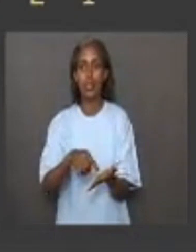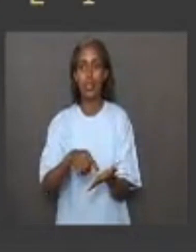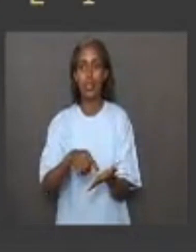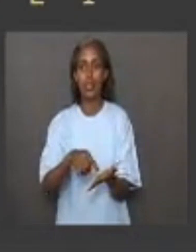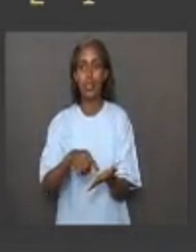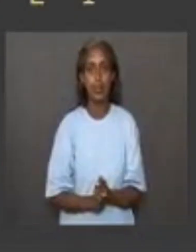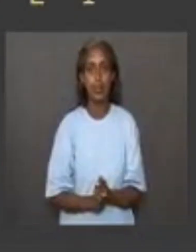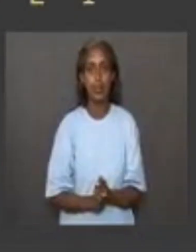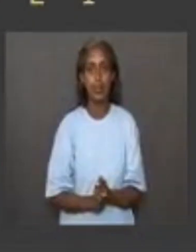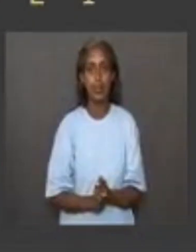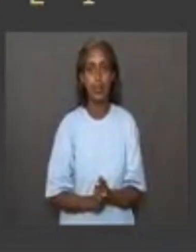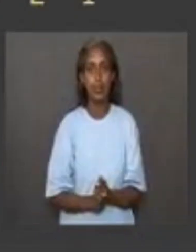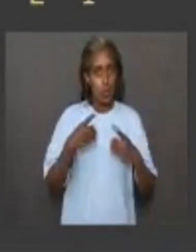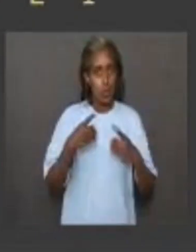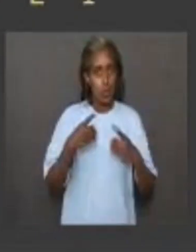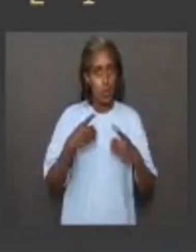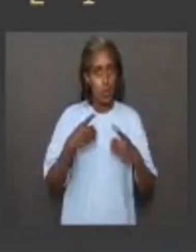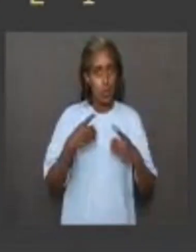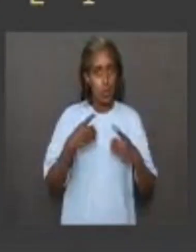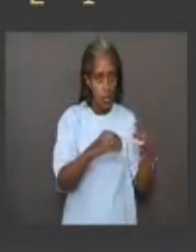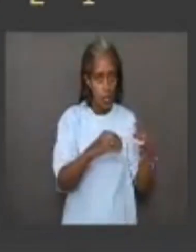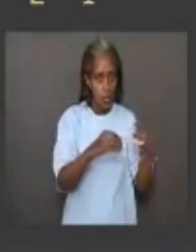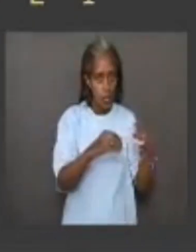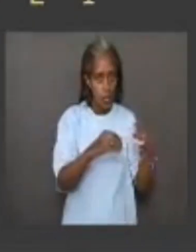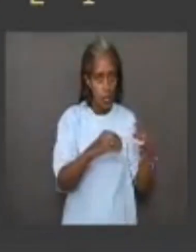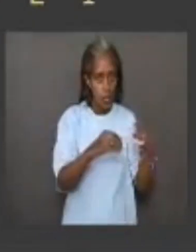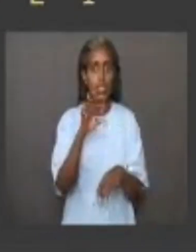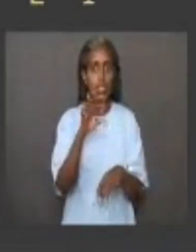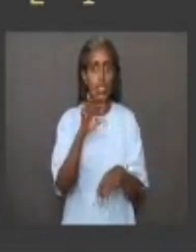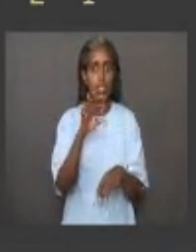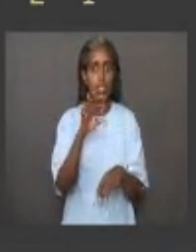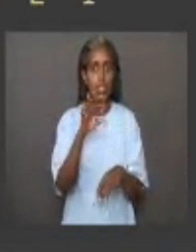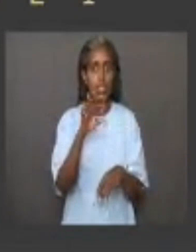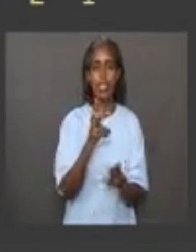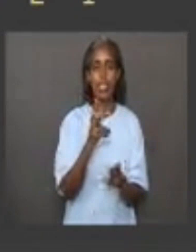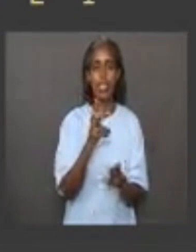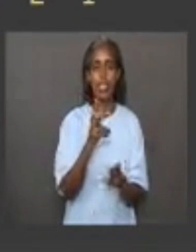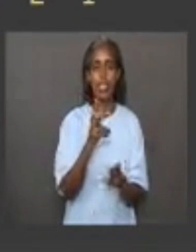We had to move it 9 places.